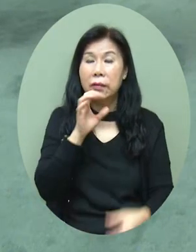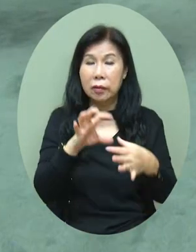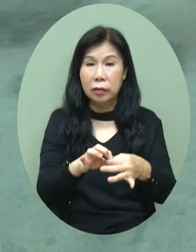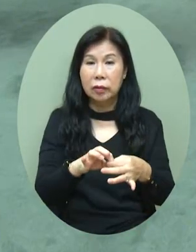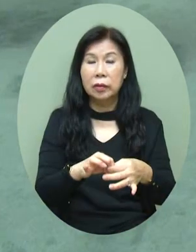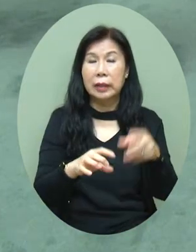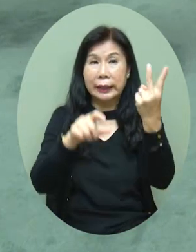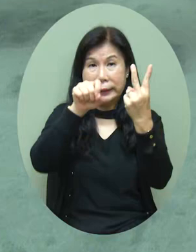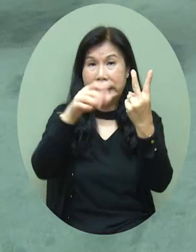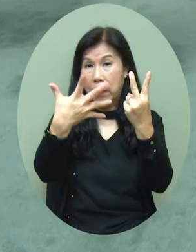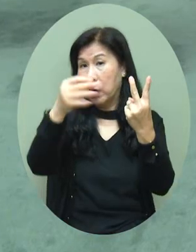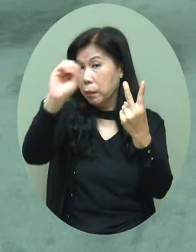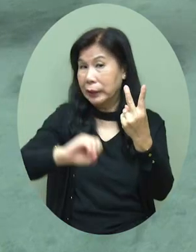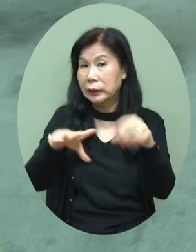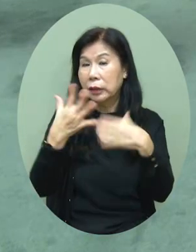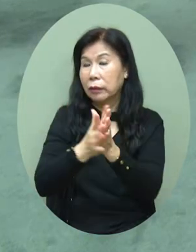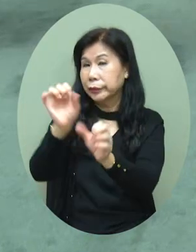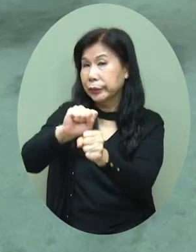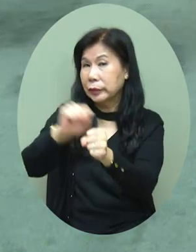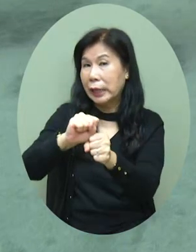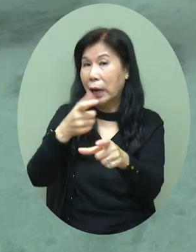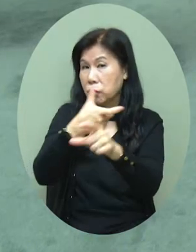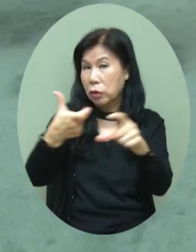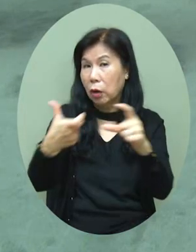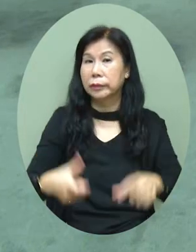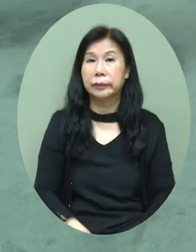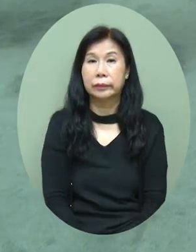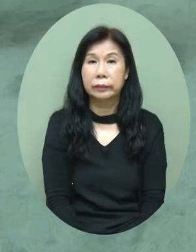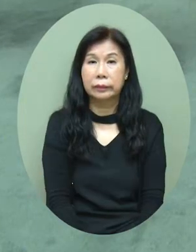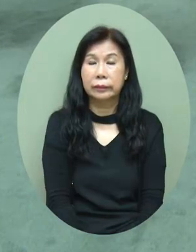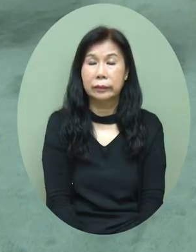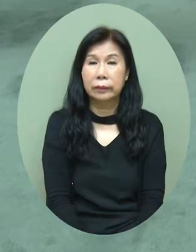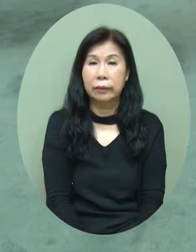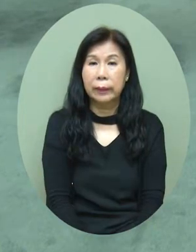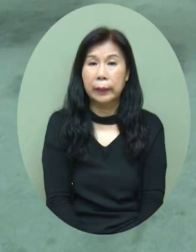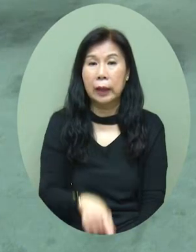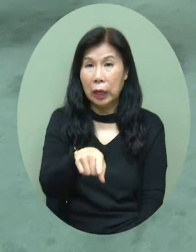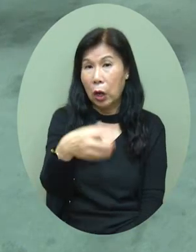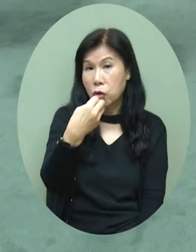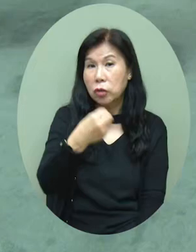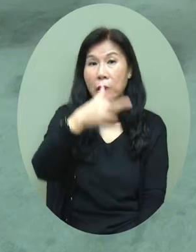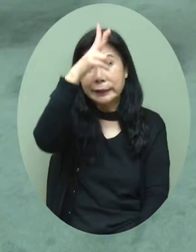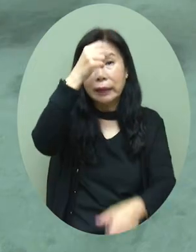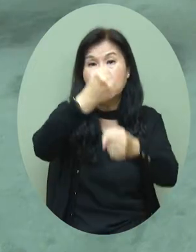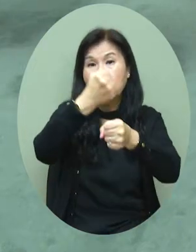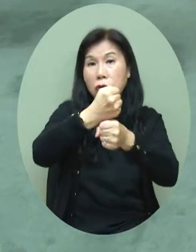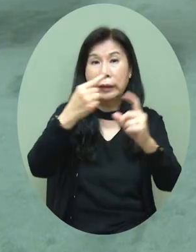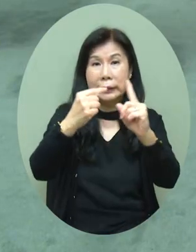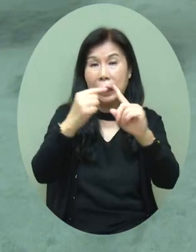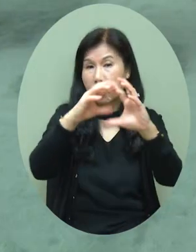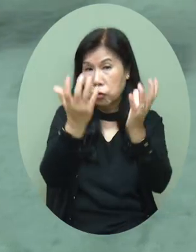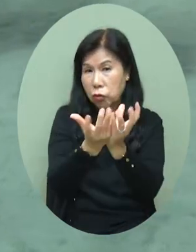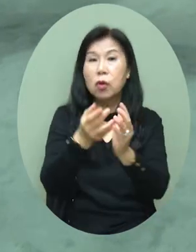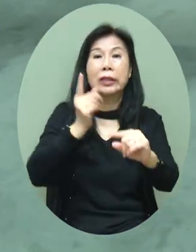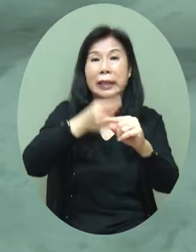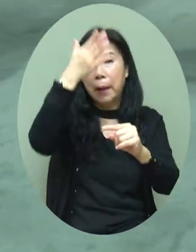2.5% increase. So you said civil servants would understand the rationale.